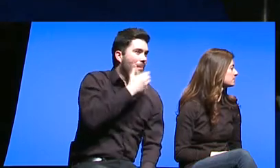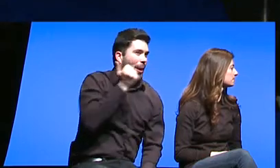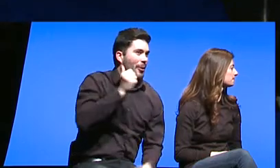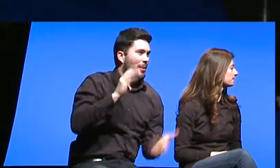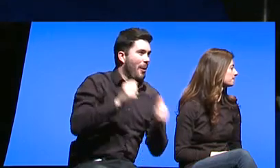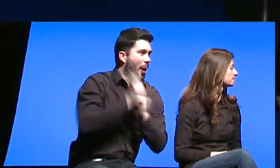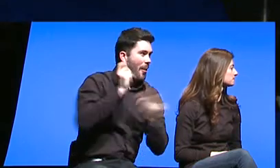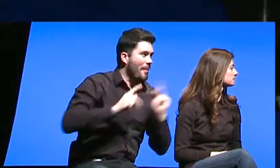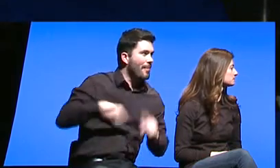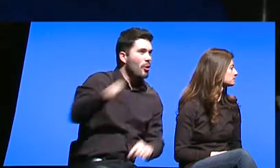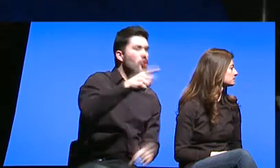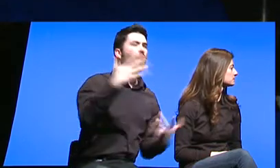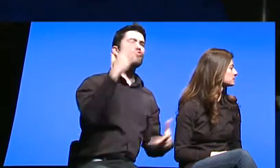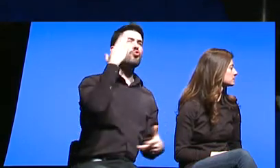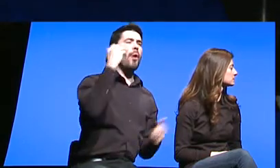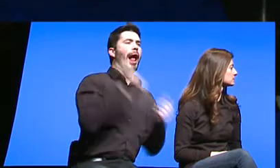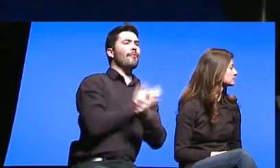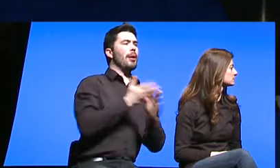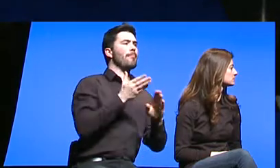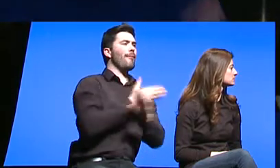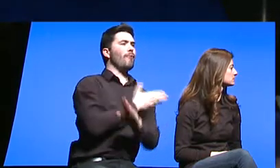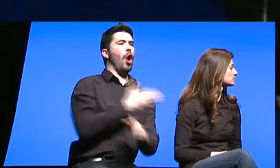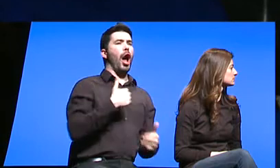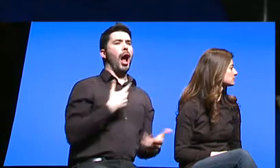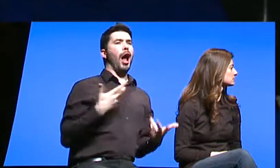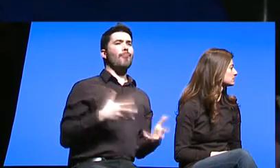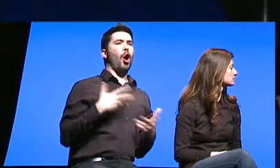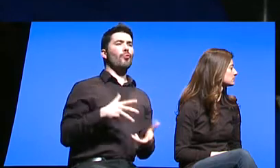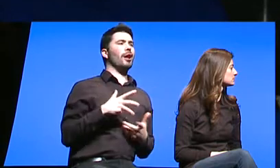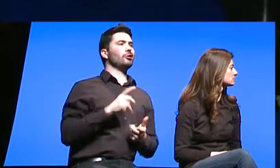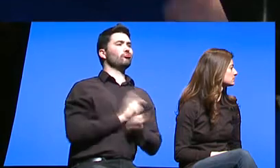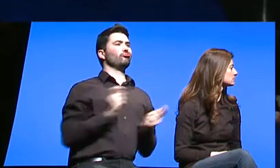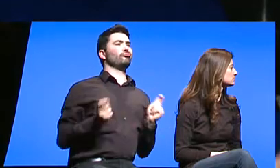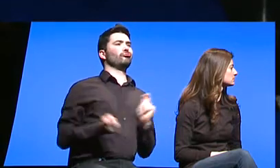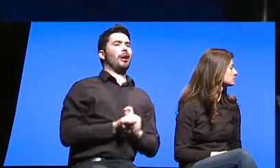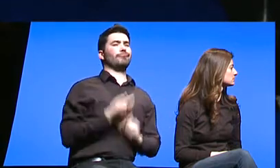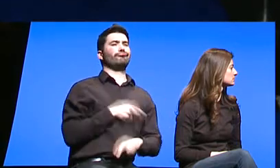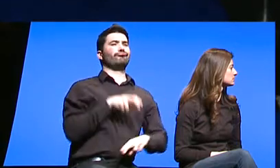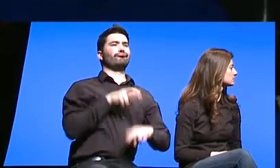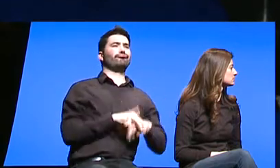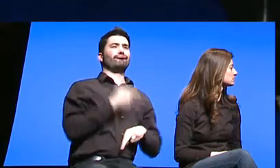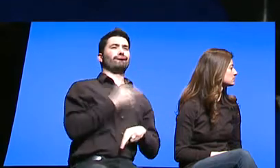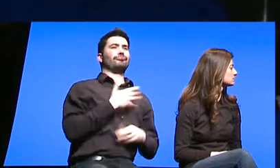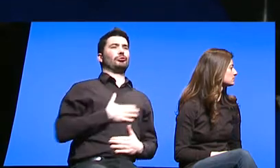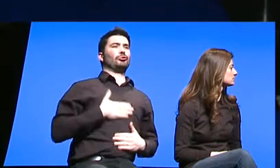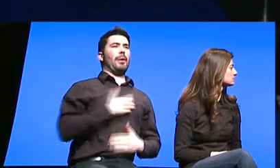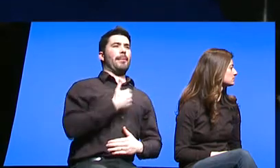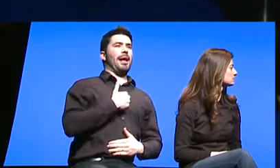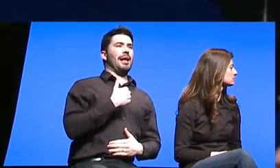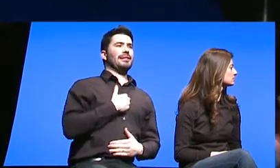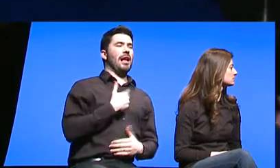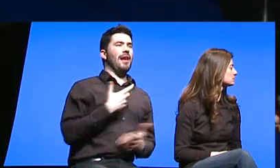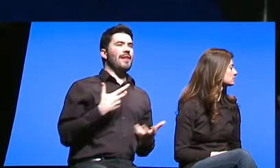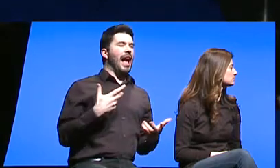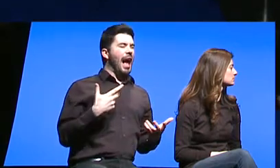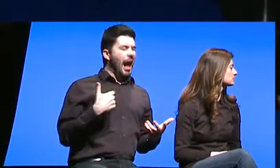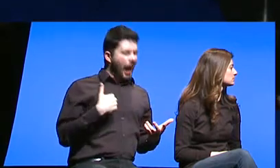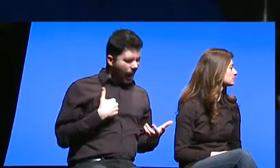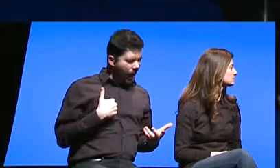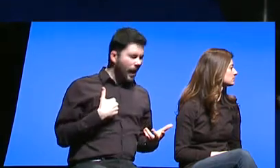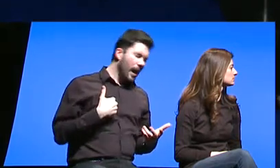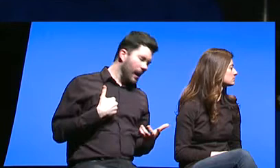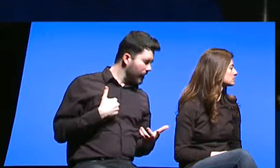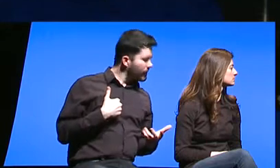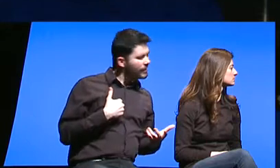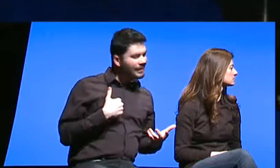knew everything coming in, and you're already, I'm already converted, I'm going to go in, I'm going to feel good about myself coming to see this program. And not you specifically, but that's